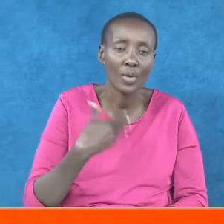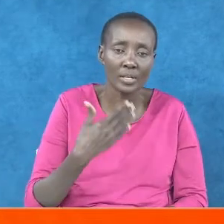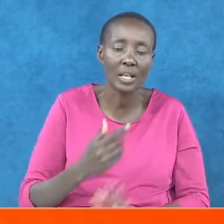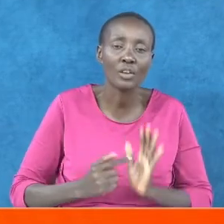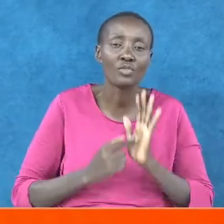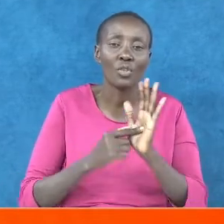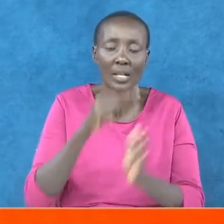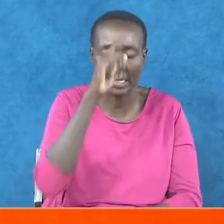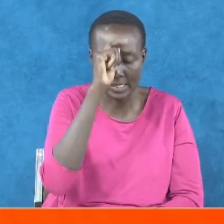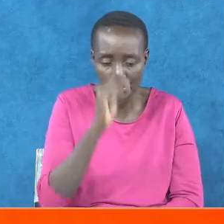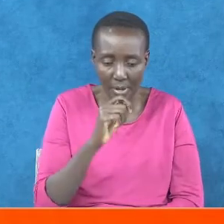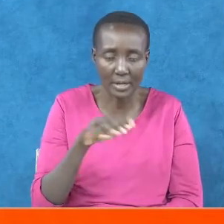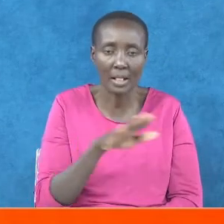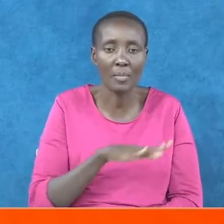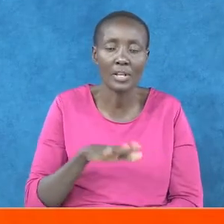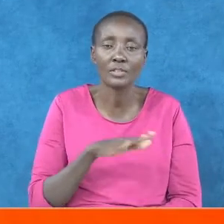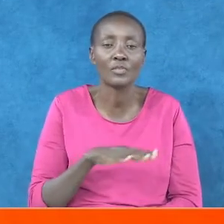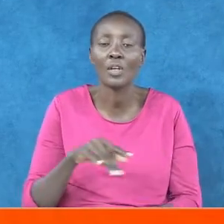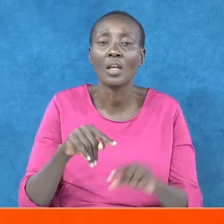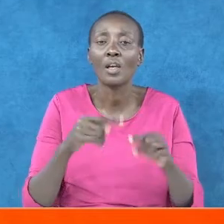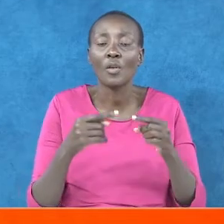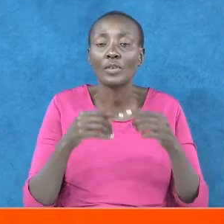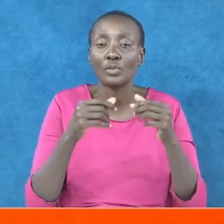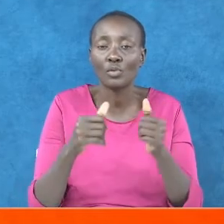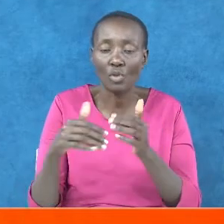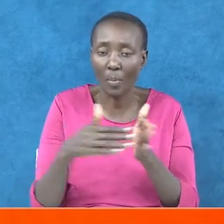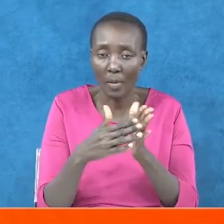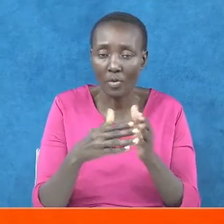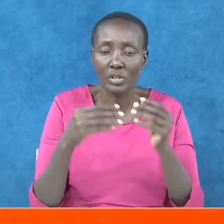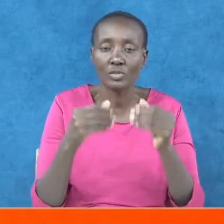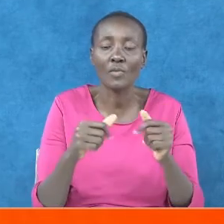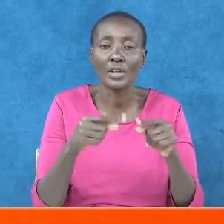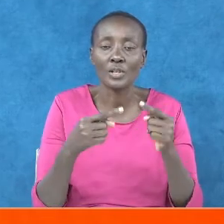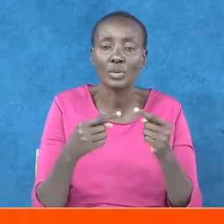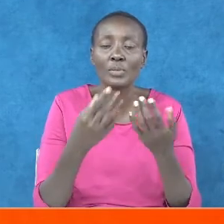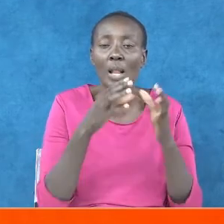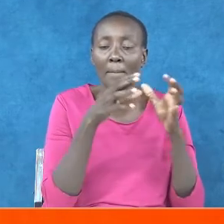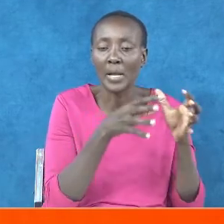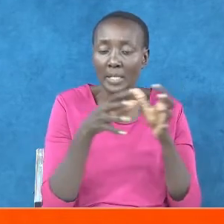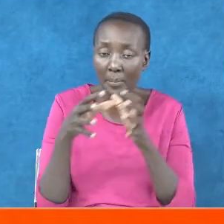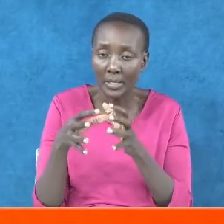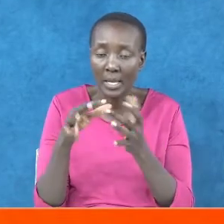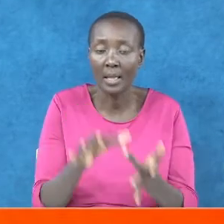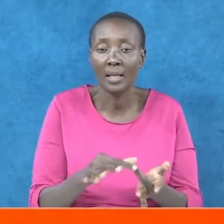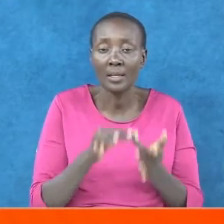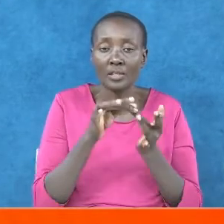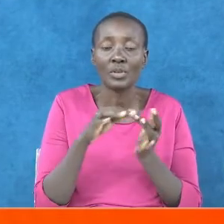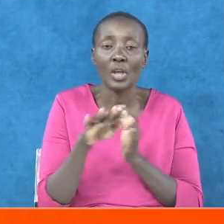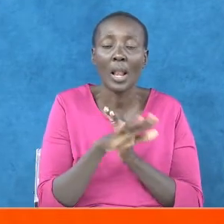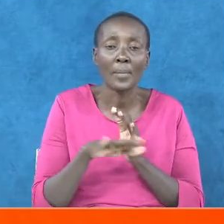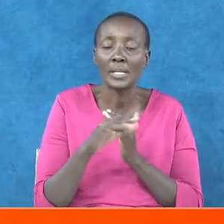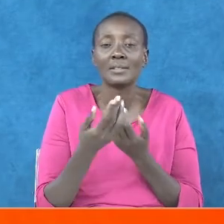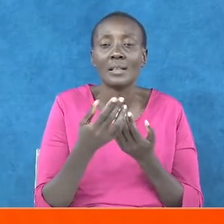it respects the place of alternative dispute resolution in resolving disputes between parties, especially where in